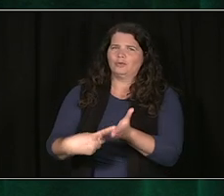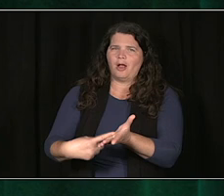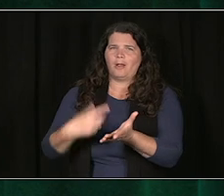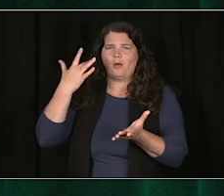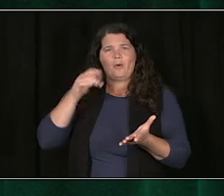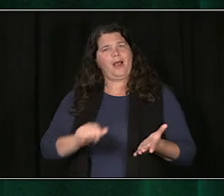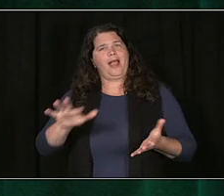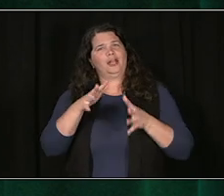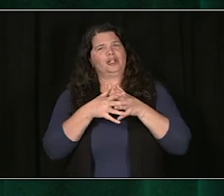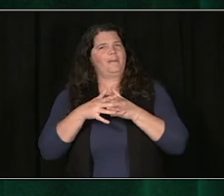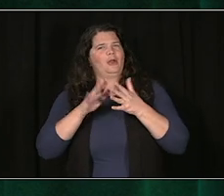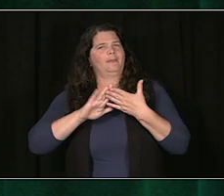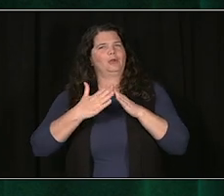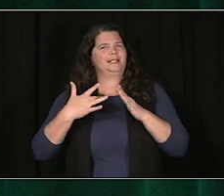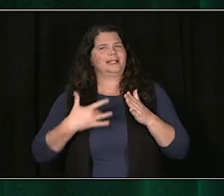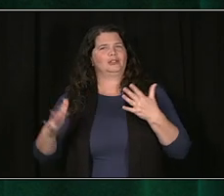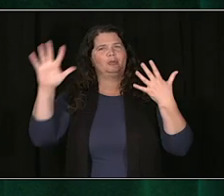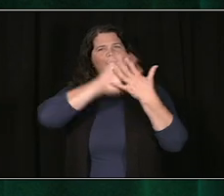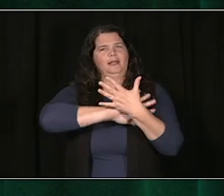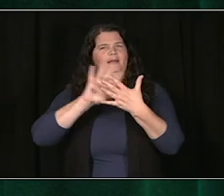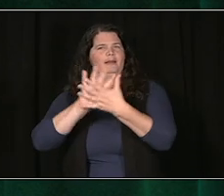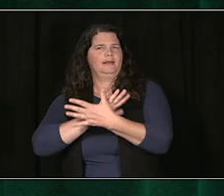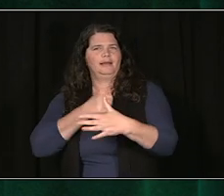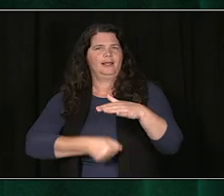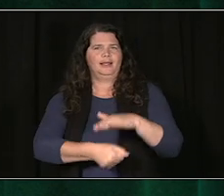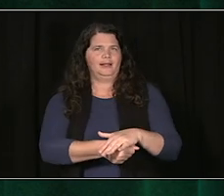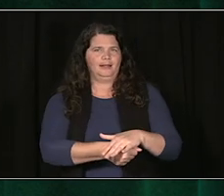community. I think a lot of times when we do work, we